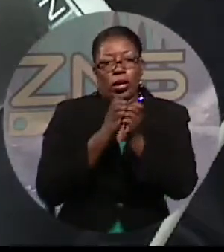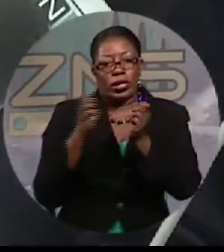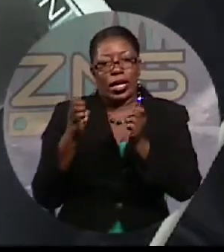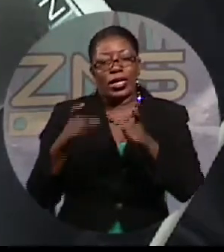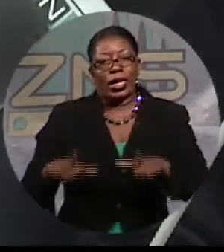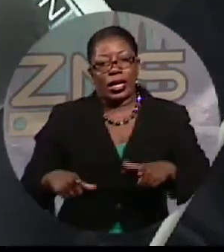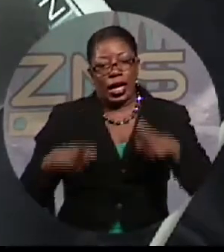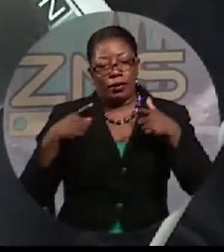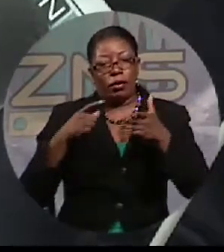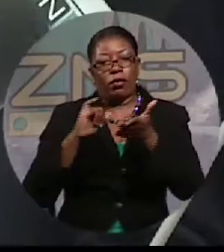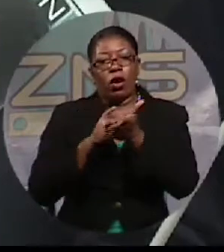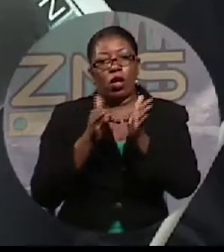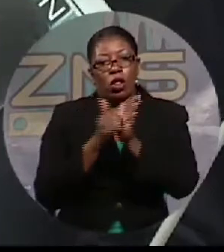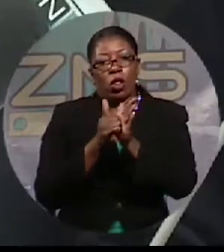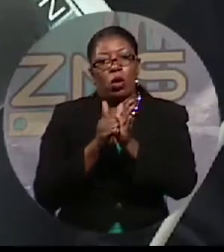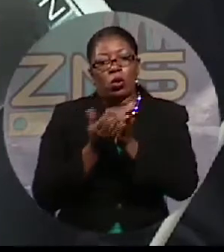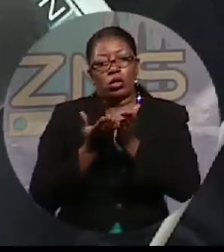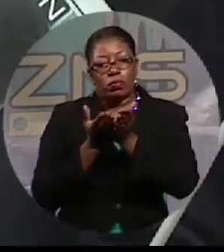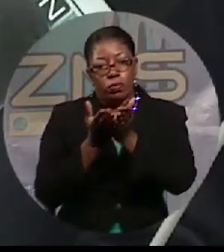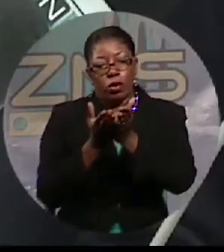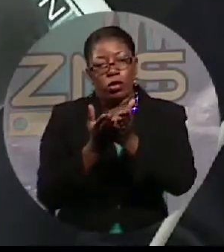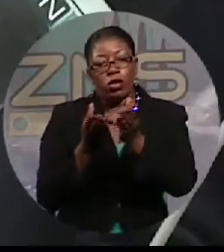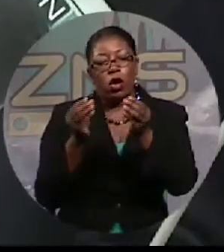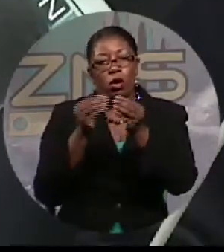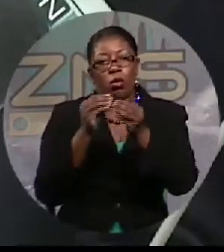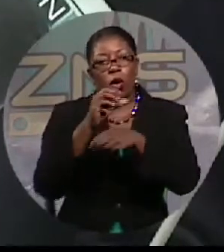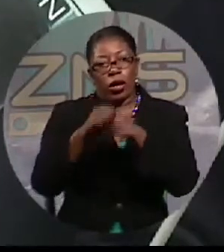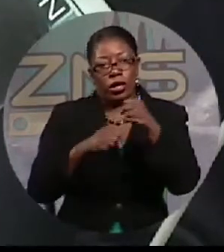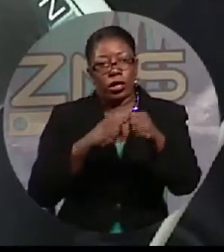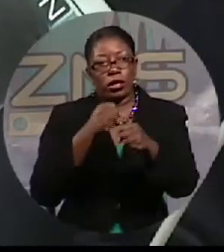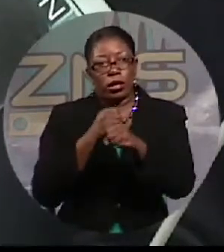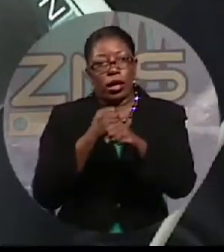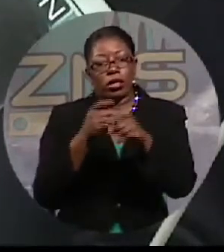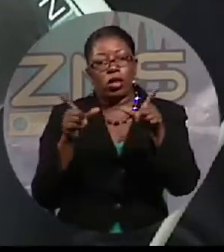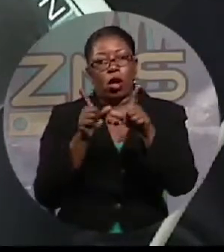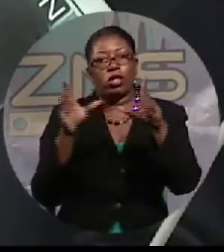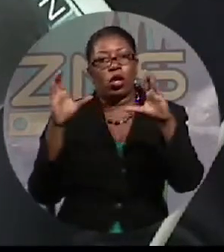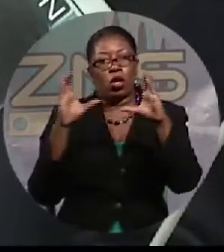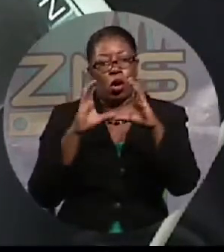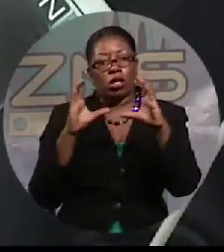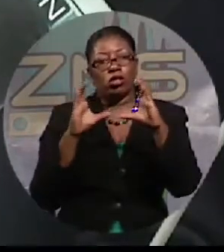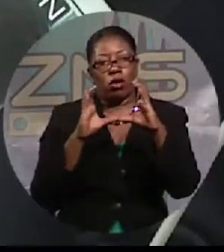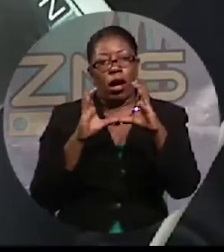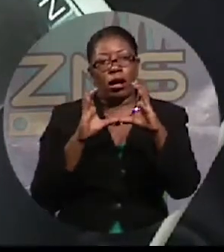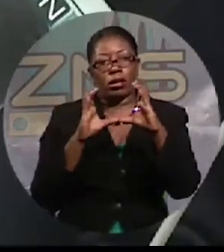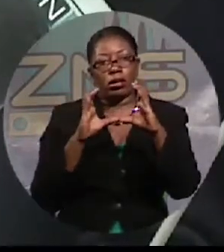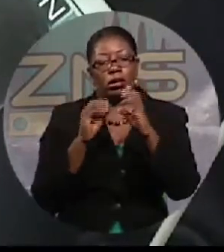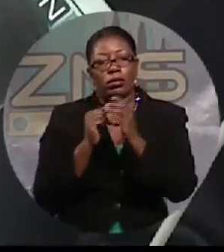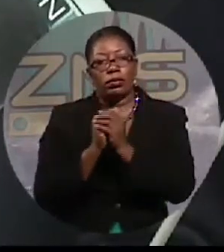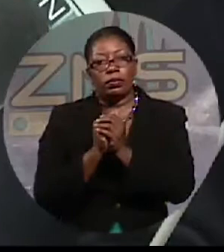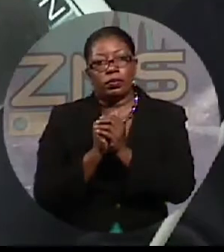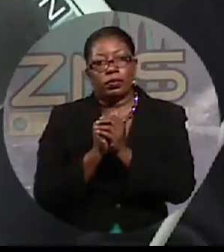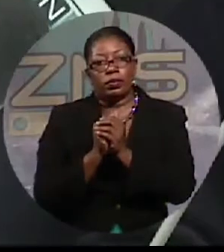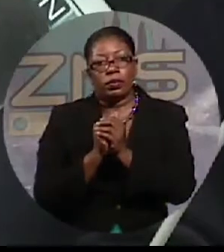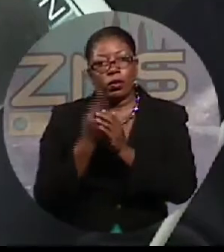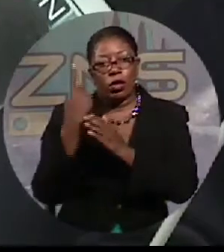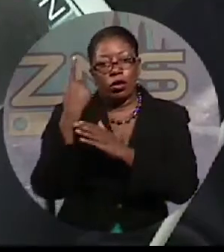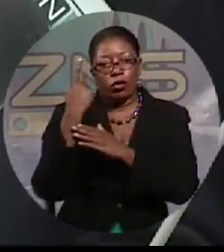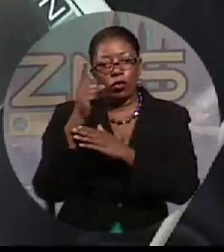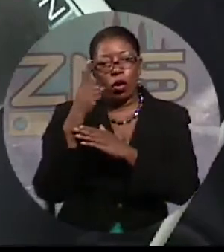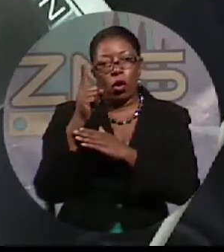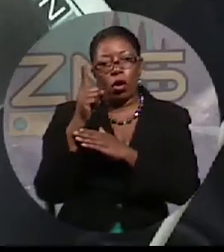for several years. Further, the contract also calls for the establishment of facilities for